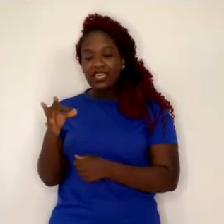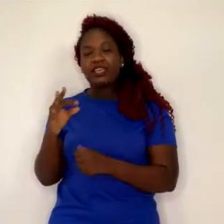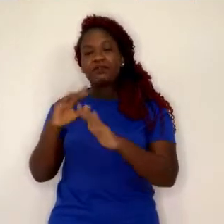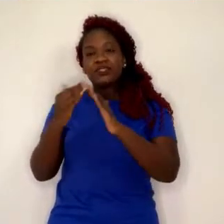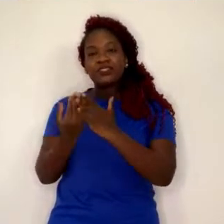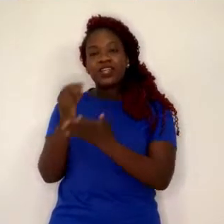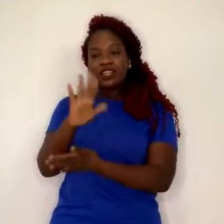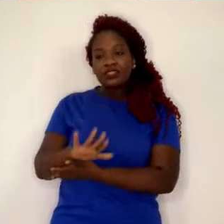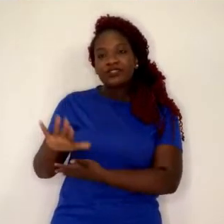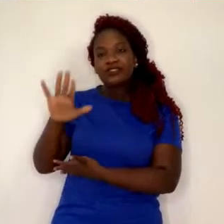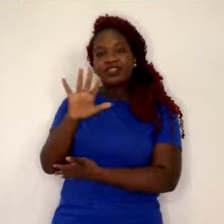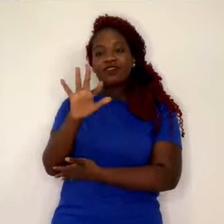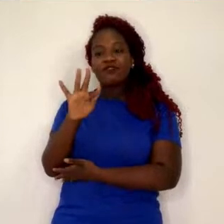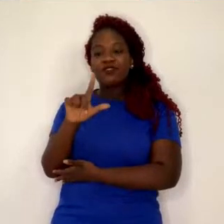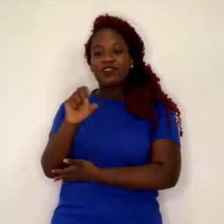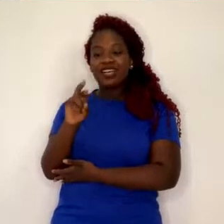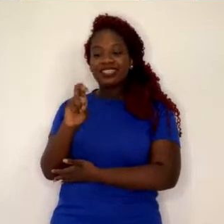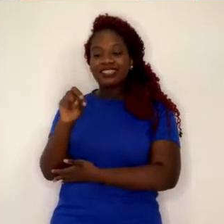table